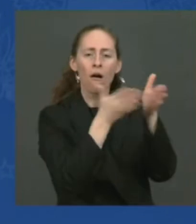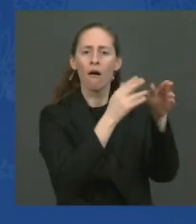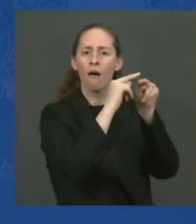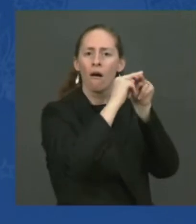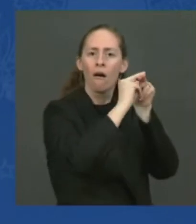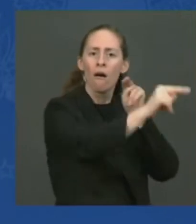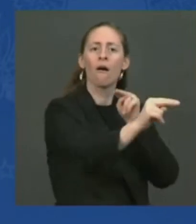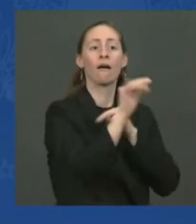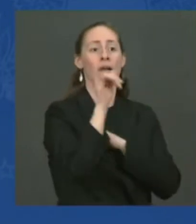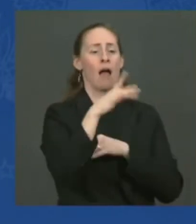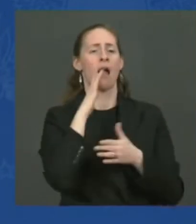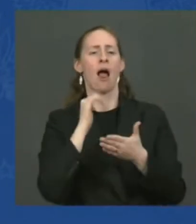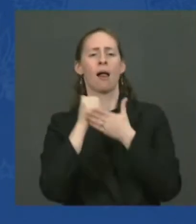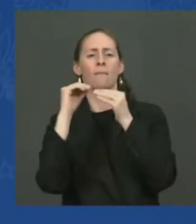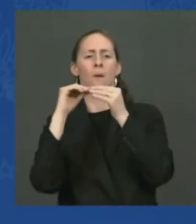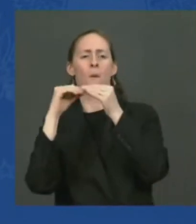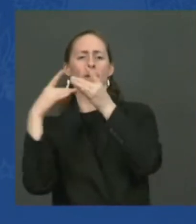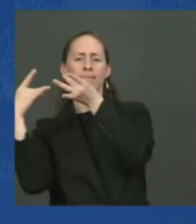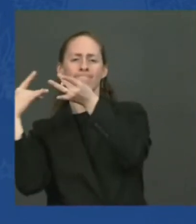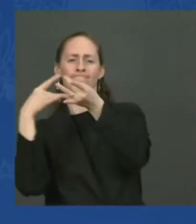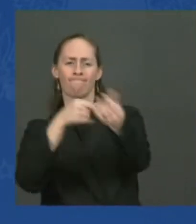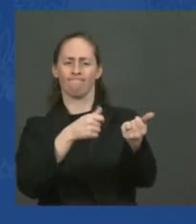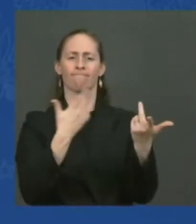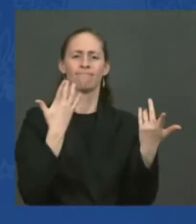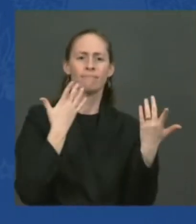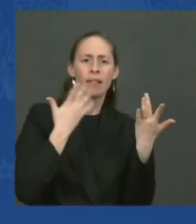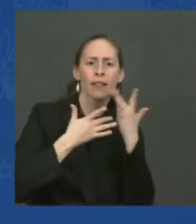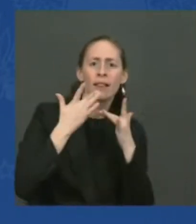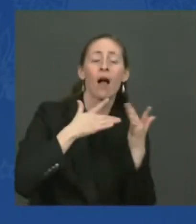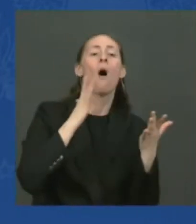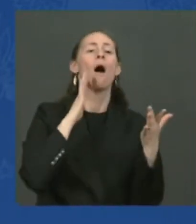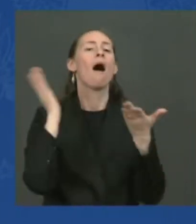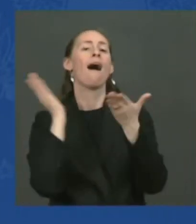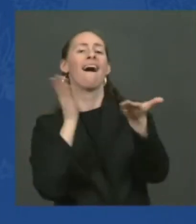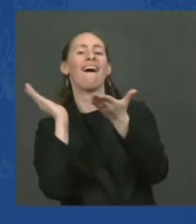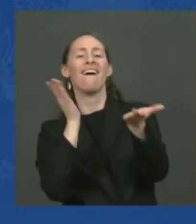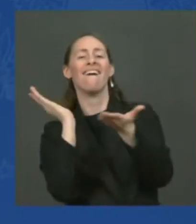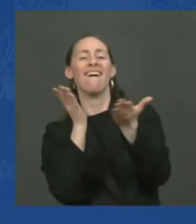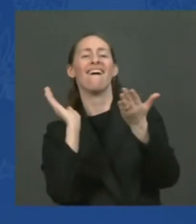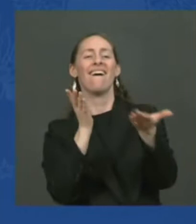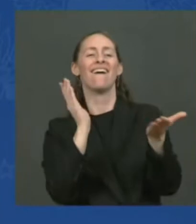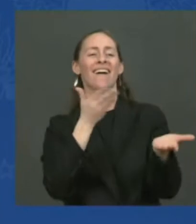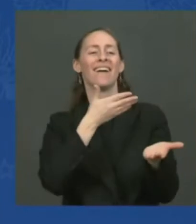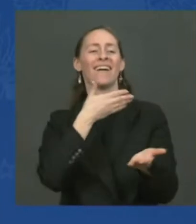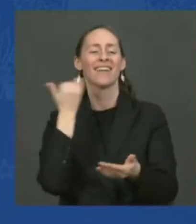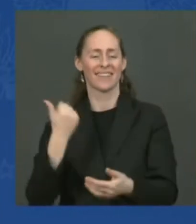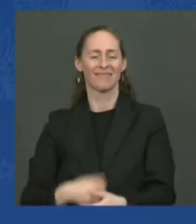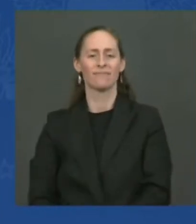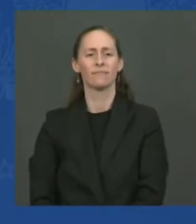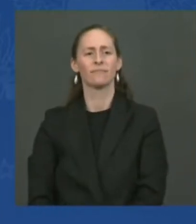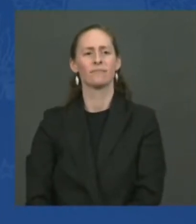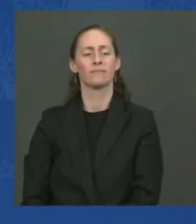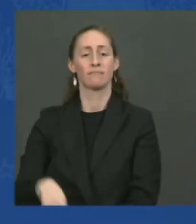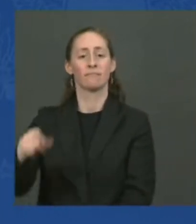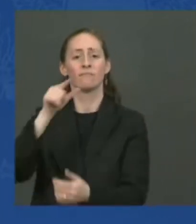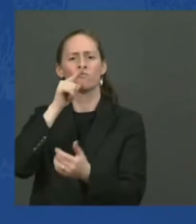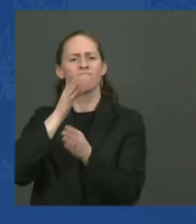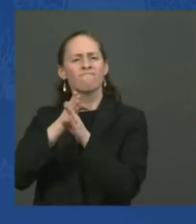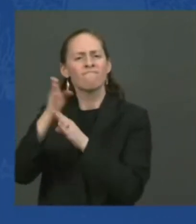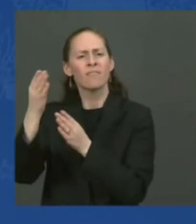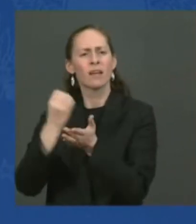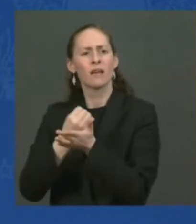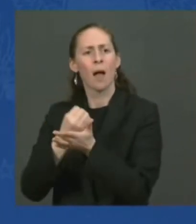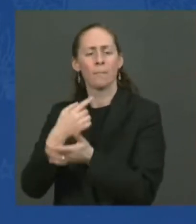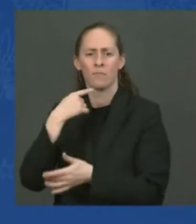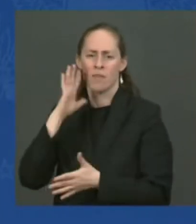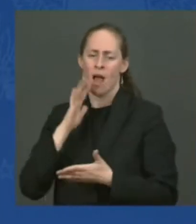side. That's why economists say this bill is counter-inflationary, which is so important right now, as American